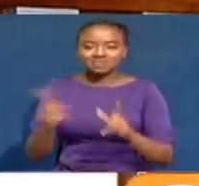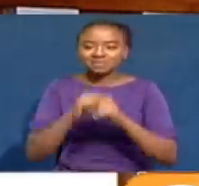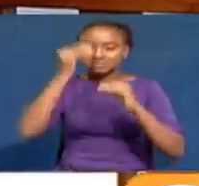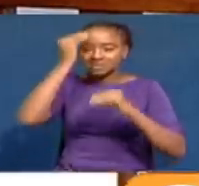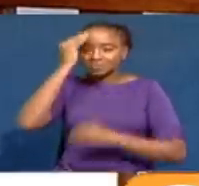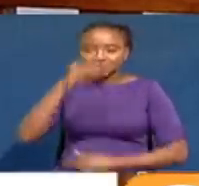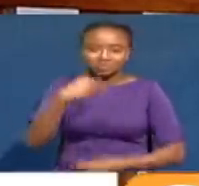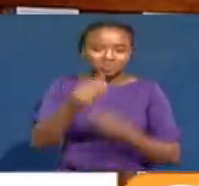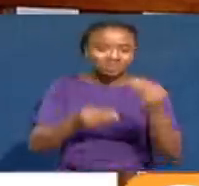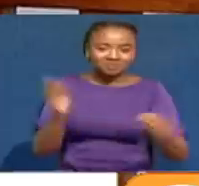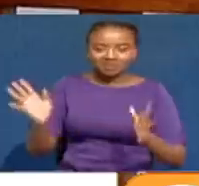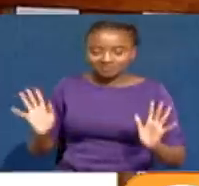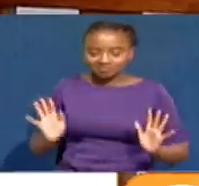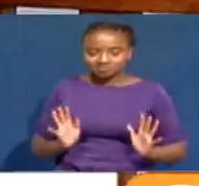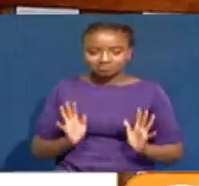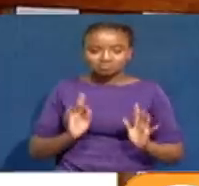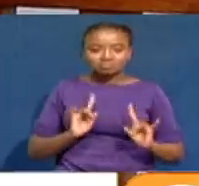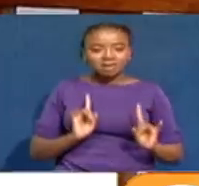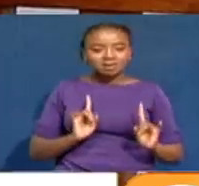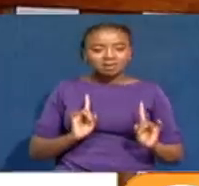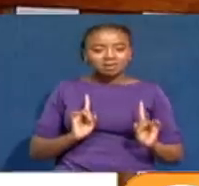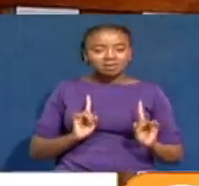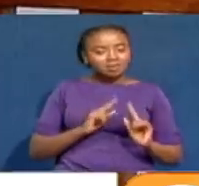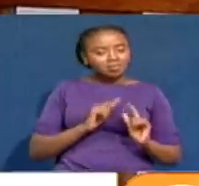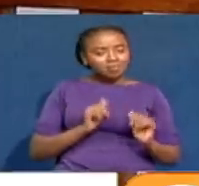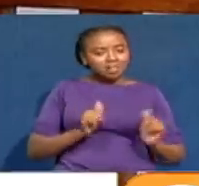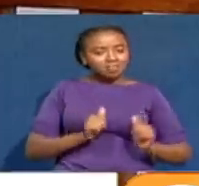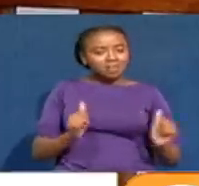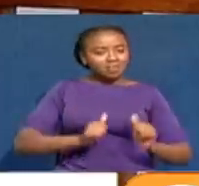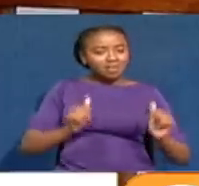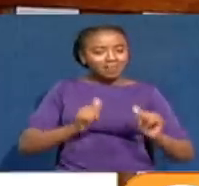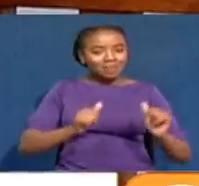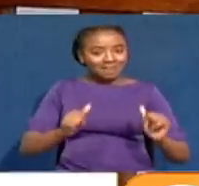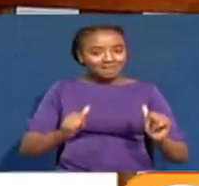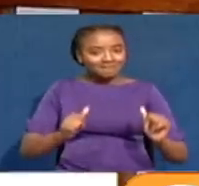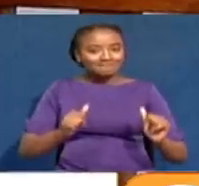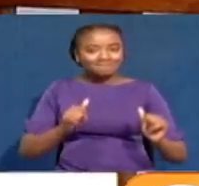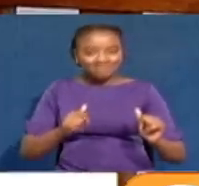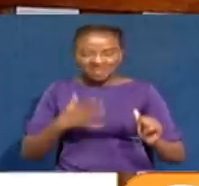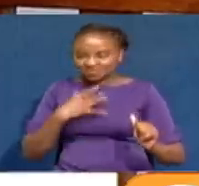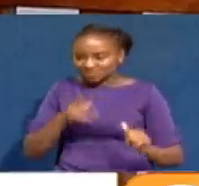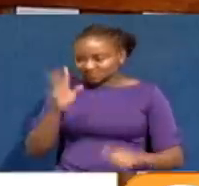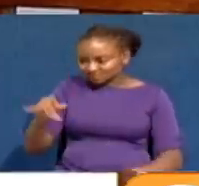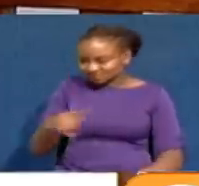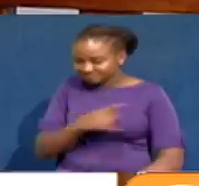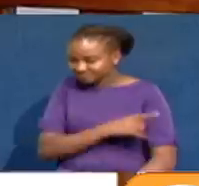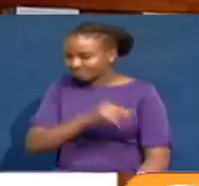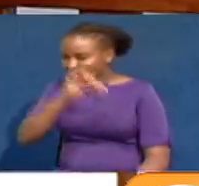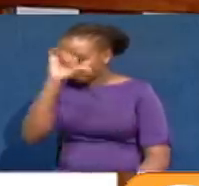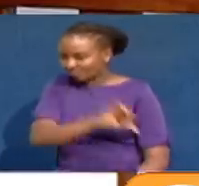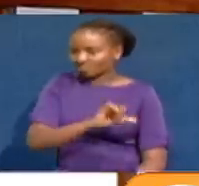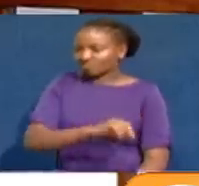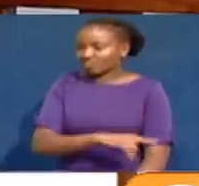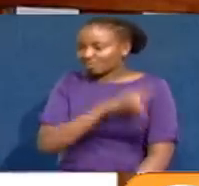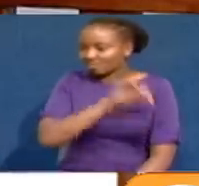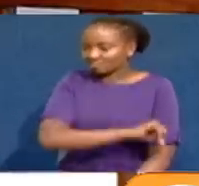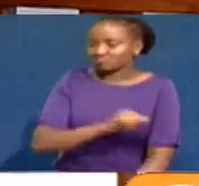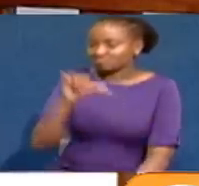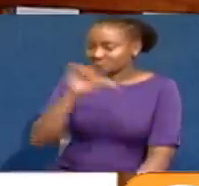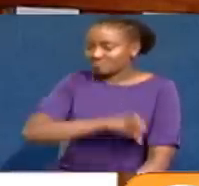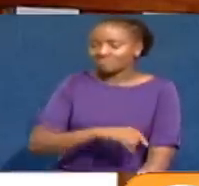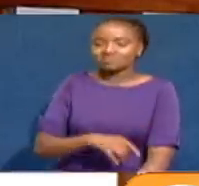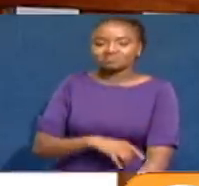education. All that time is good. But when it comes now inciting the youth, telling them that you have a dynasty, and until when he